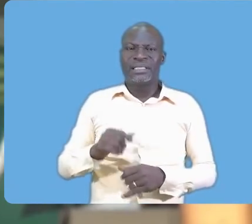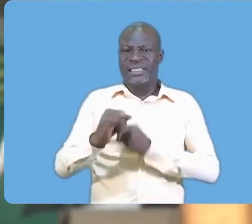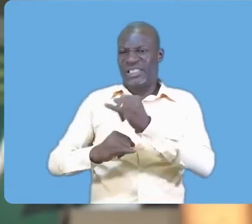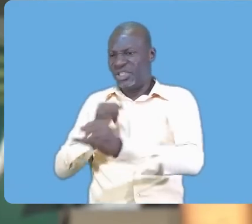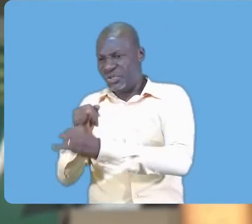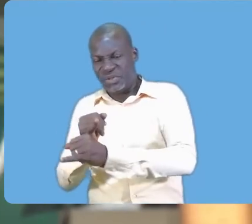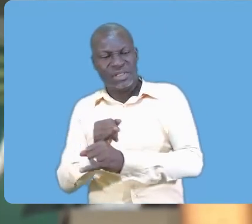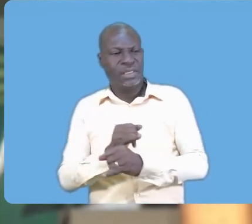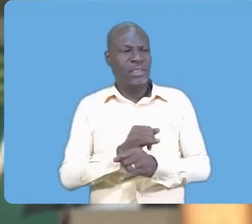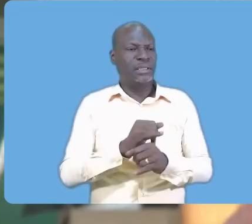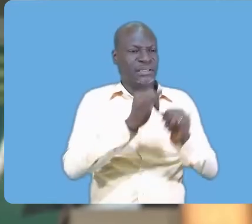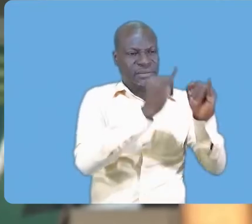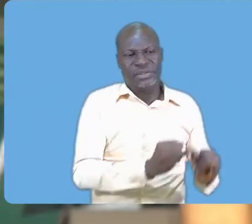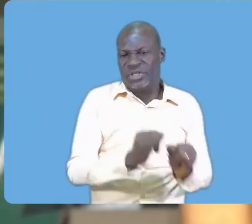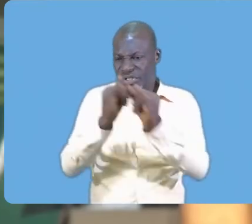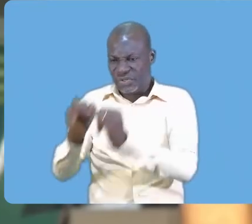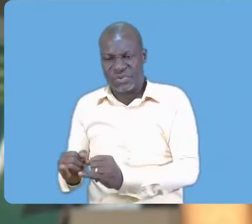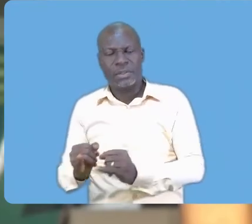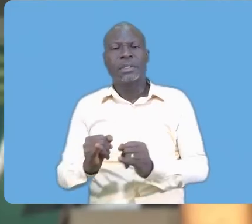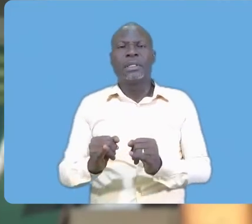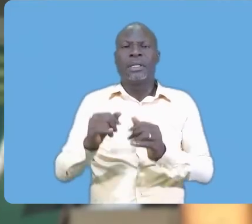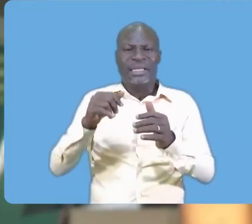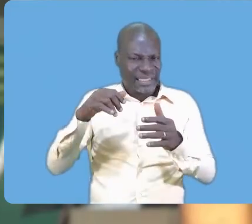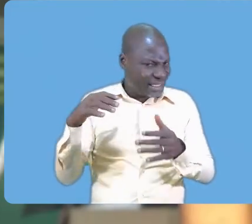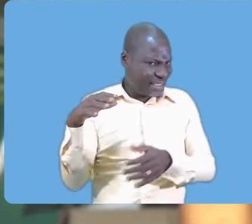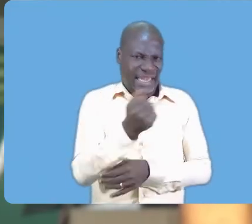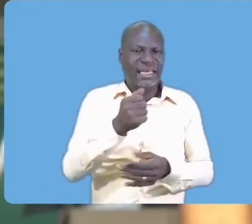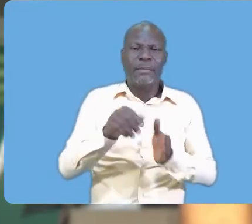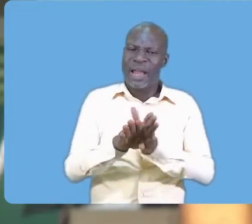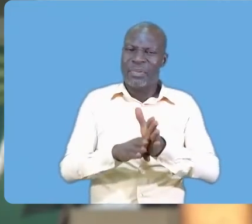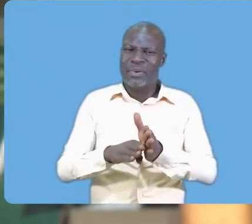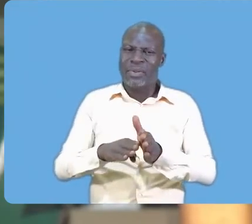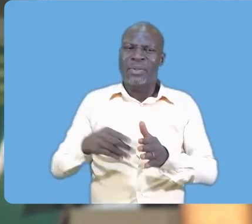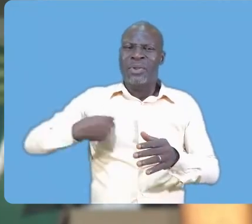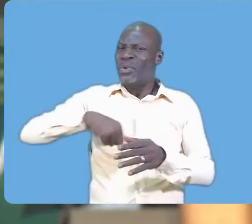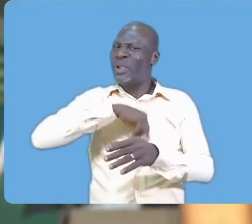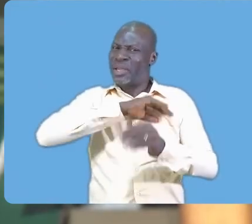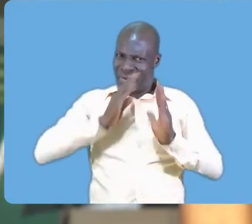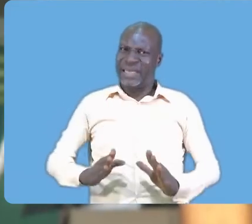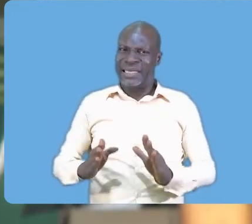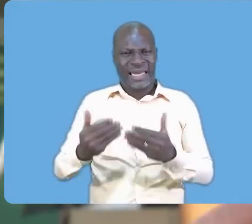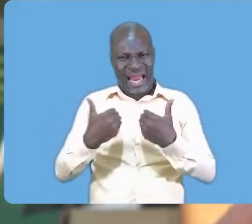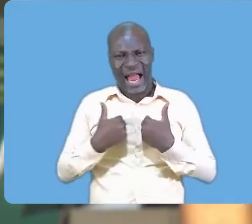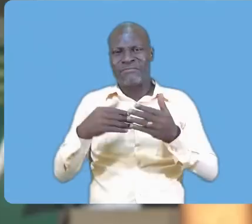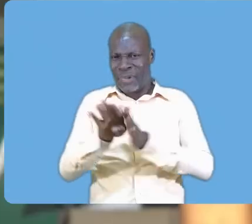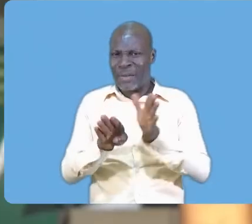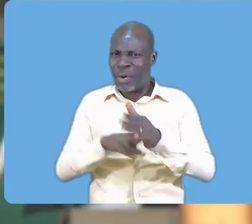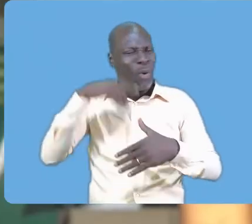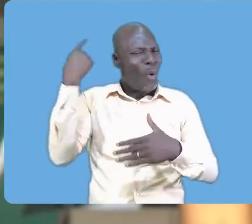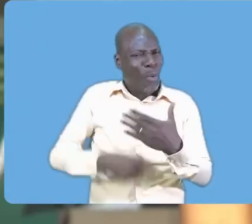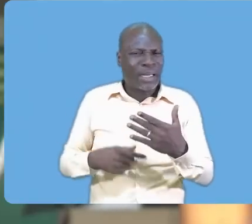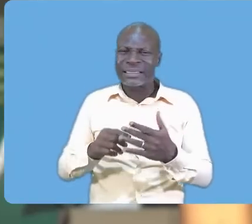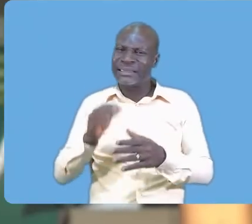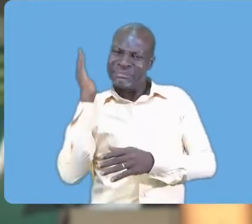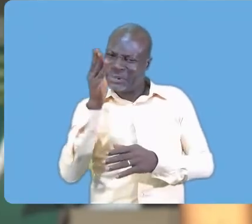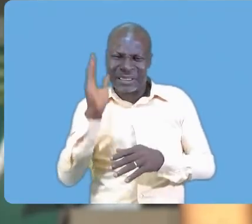eye institution we na ye say ye christopher ne ye kura bible a eje say preach we ne ye preach se de be ya ye be sakra ya dwen aye